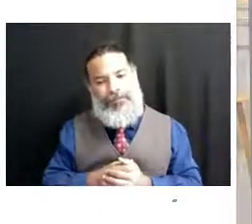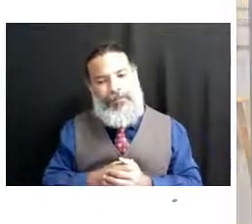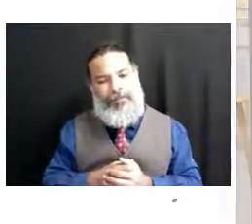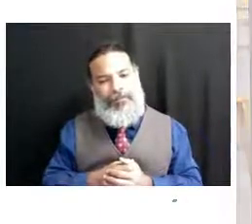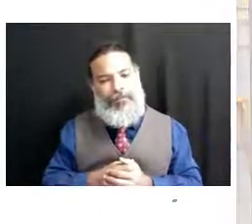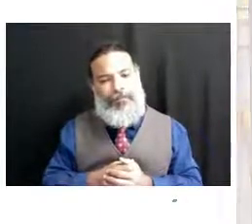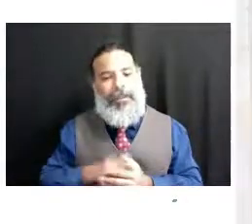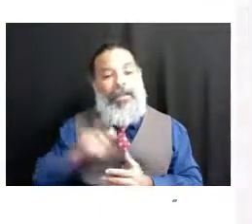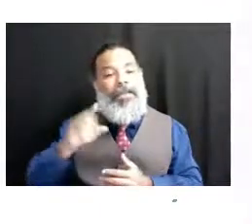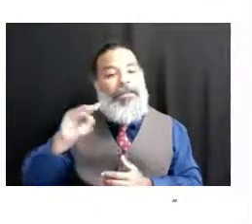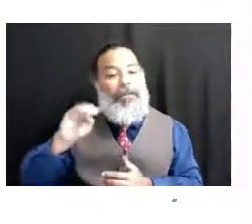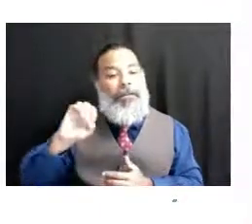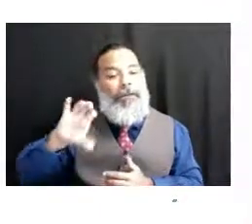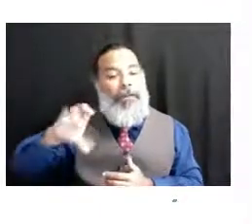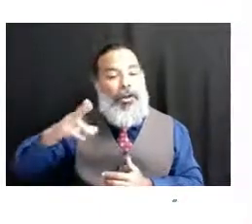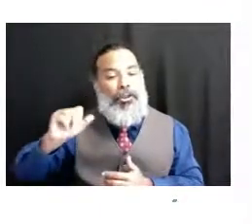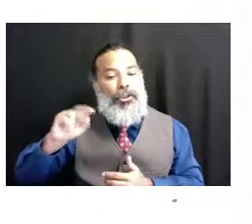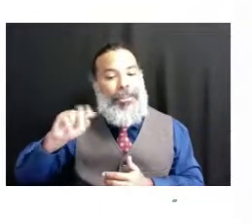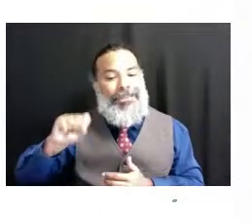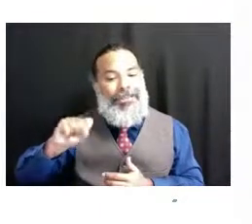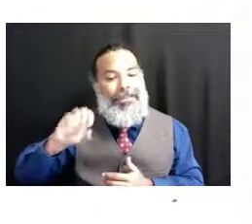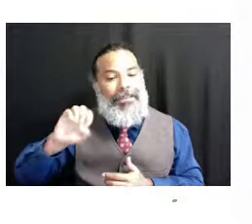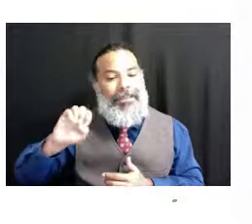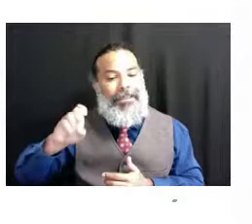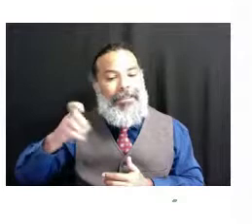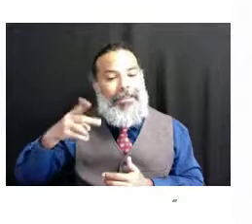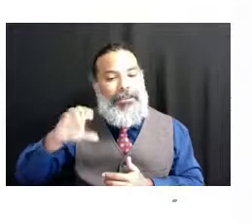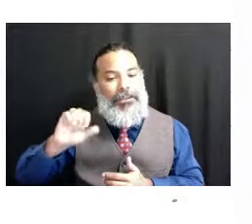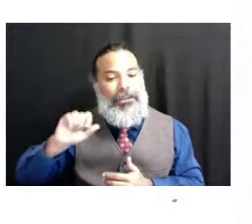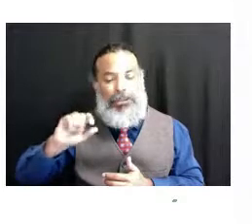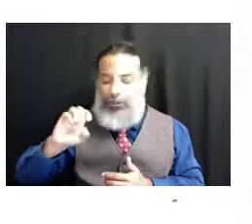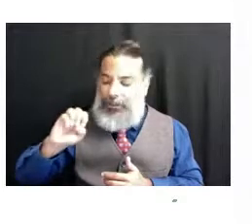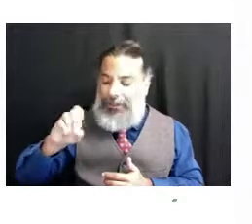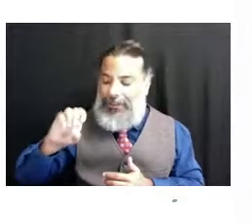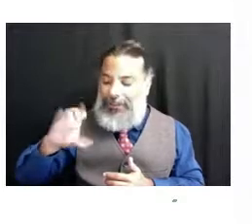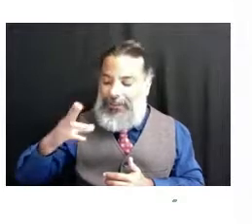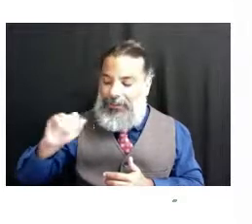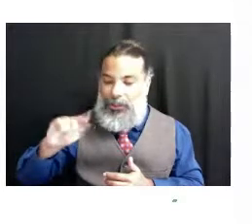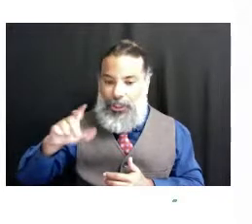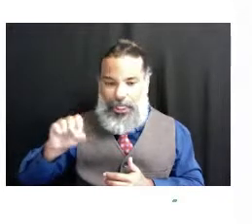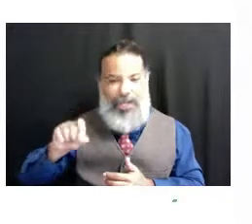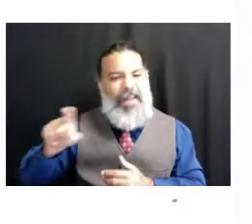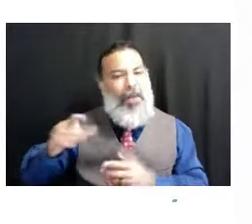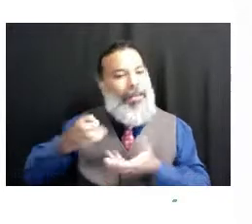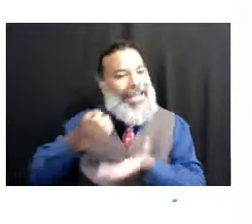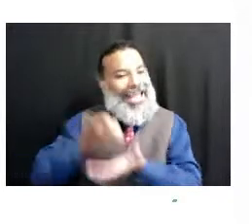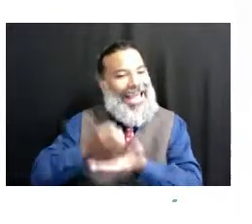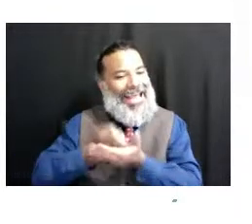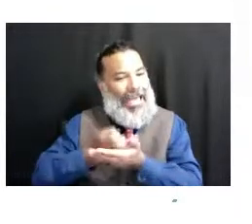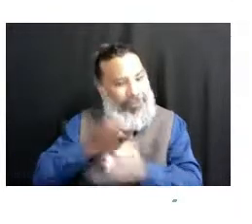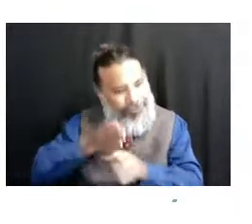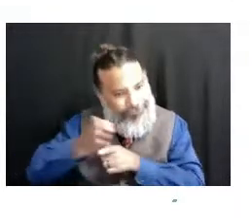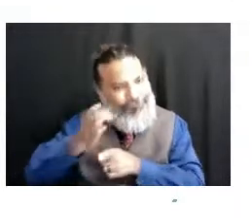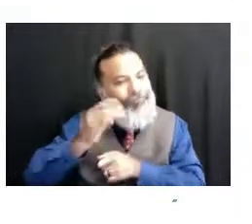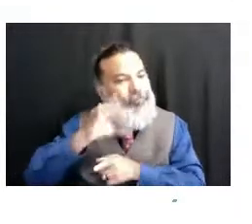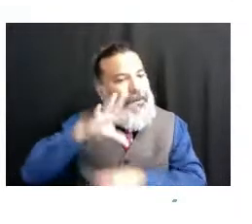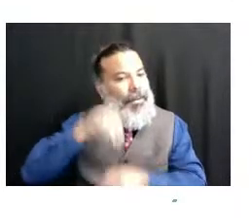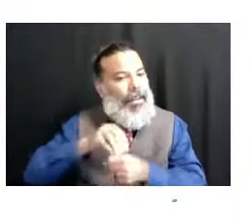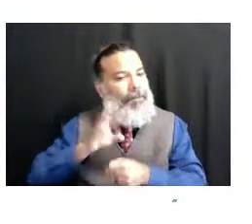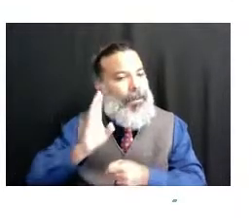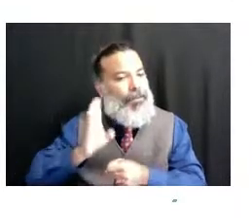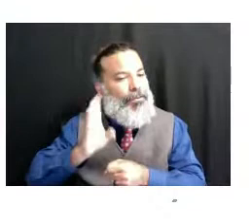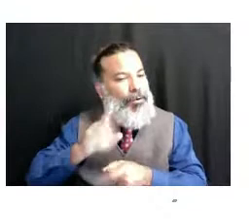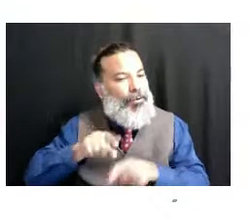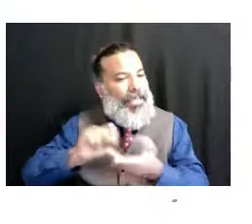Merchants' Exchange. Merchants were the economic engine of Baltimore during this